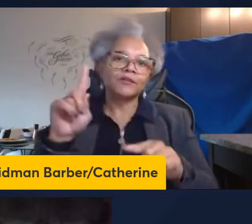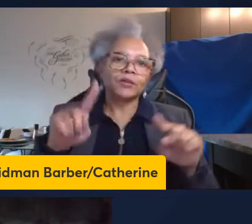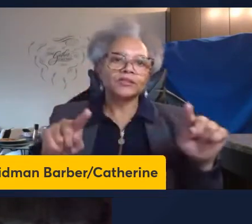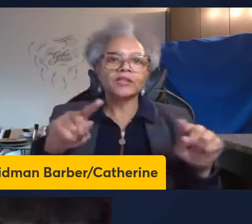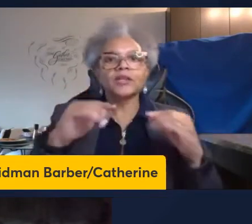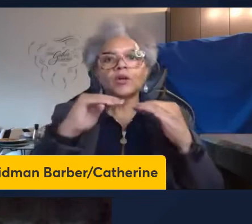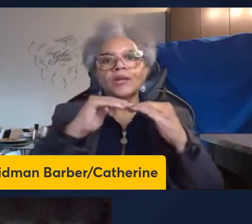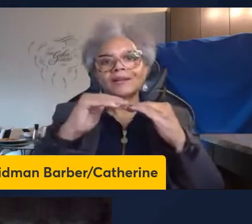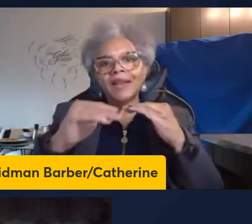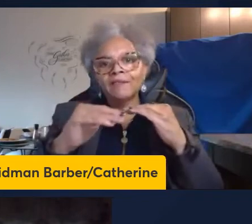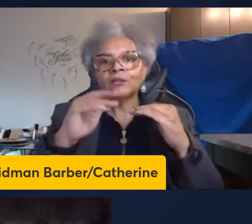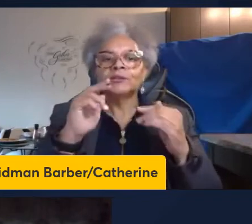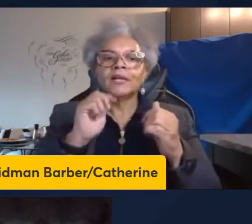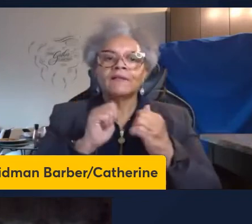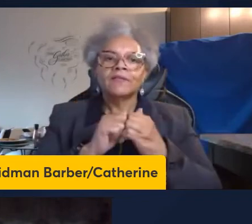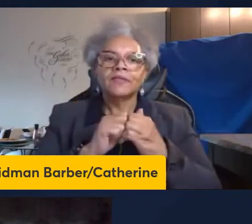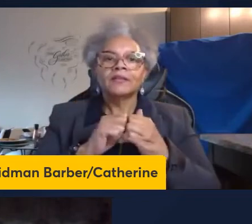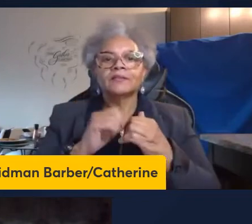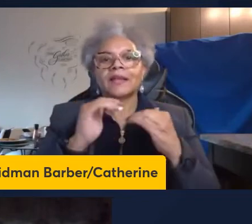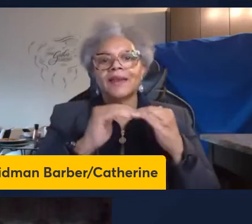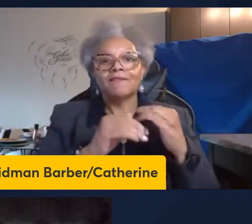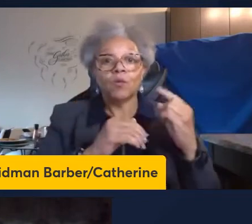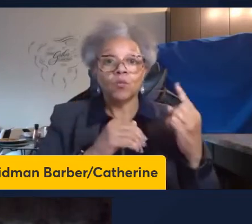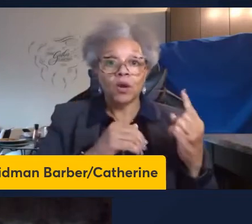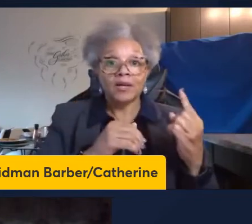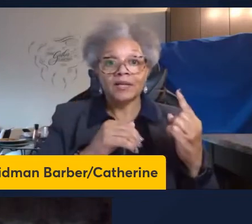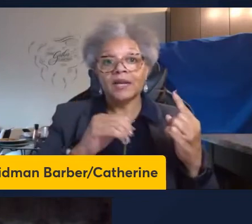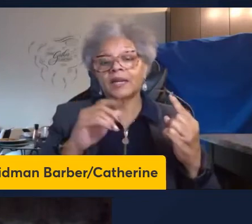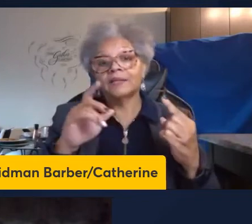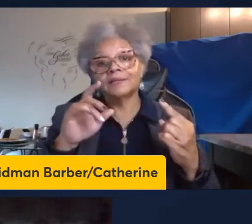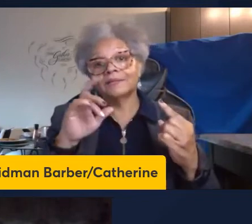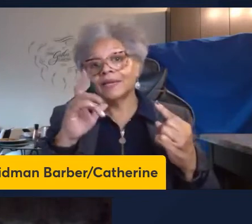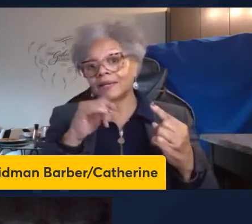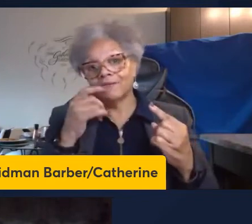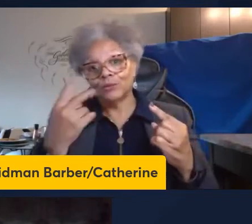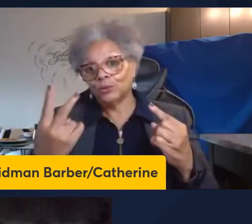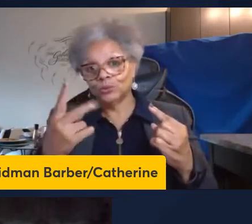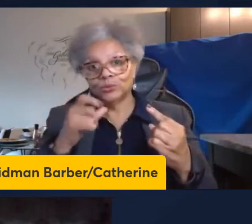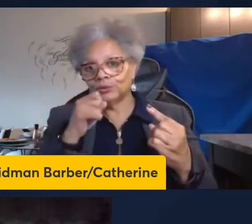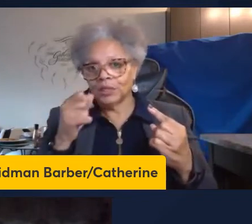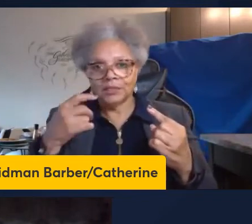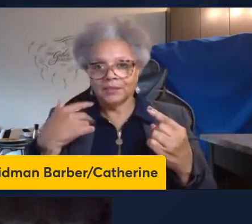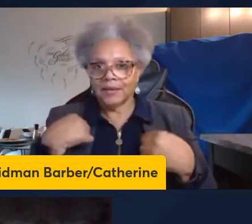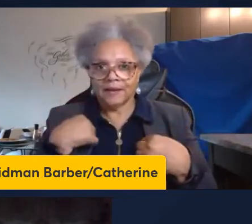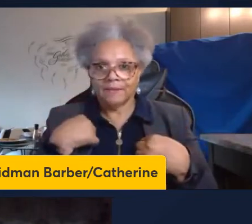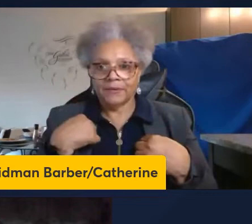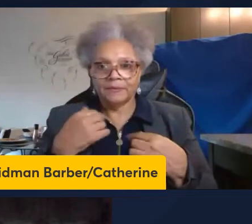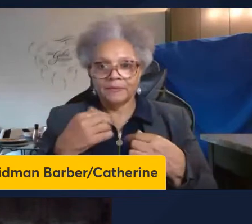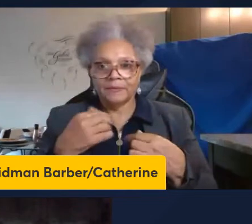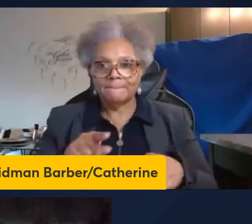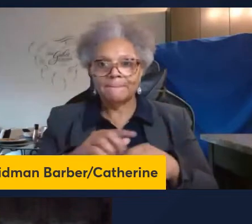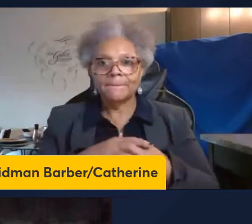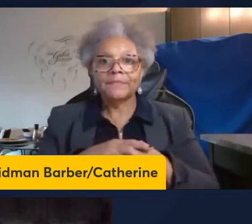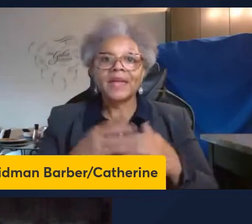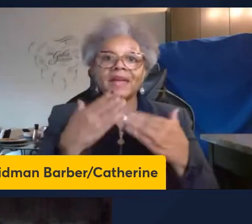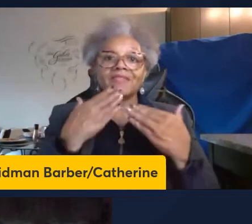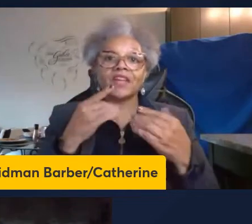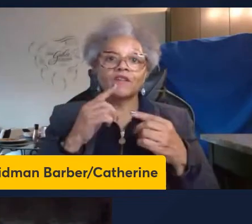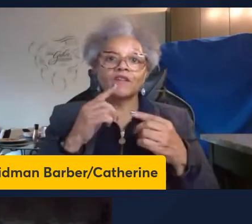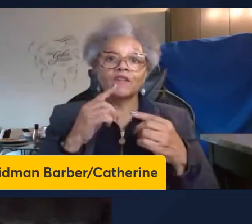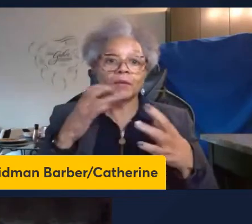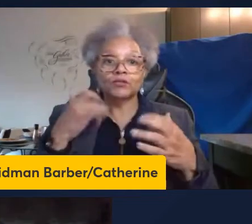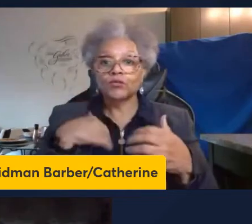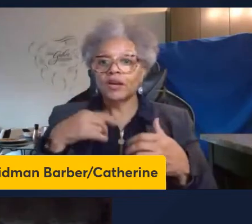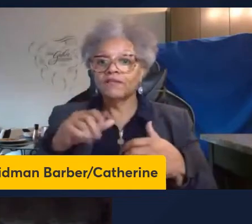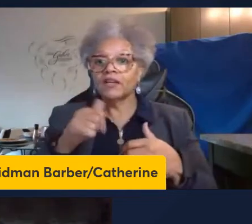necessarily as whether one exists and another one doesn't exist. Okay, thank you very much. You have another question from Dr.